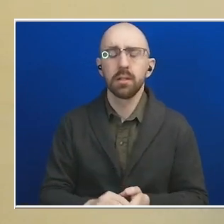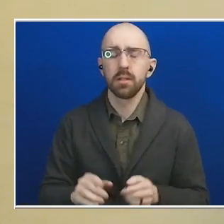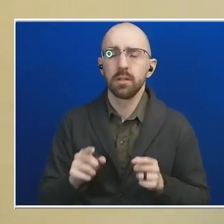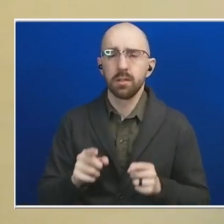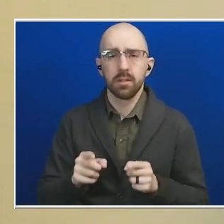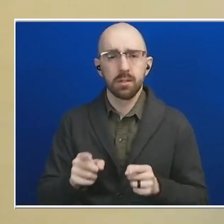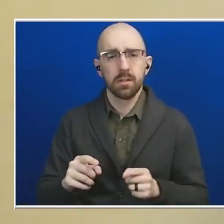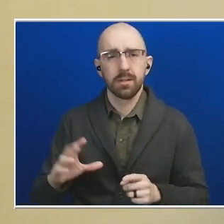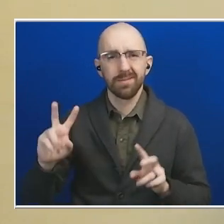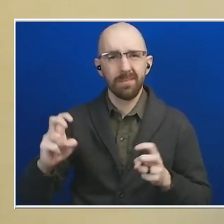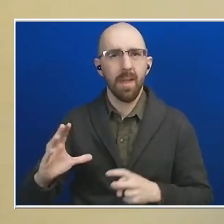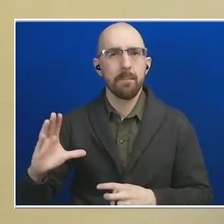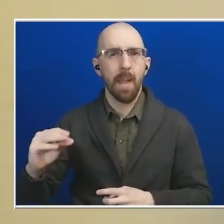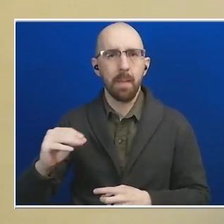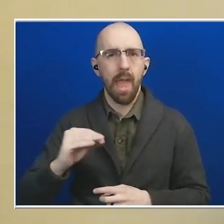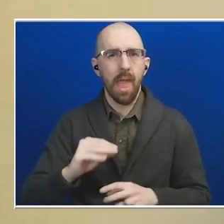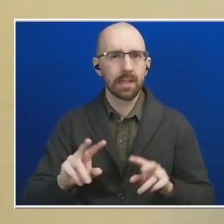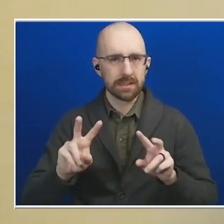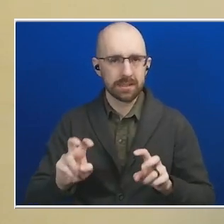Pac-Man test is a new